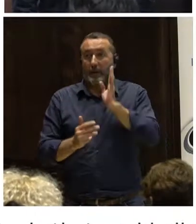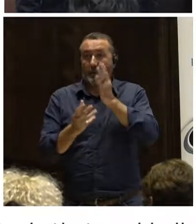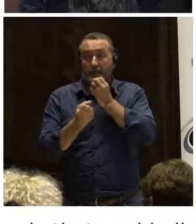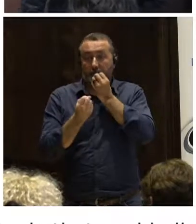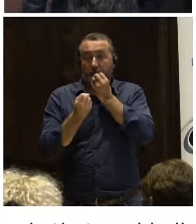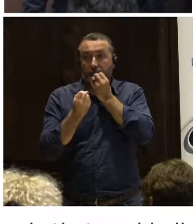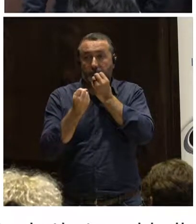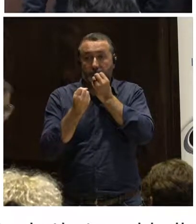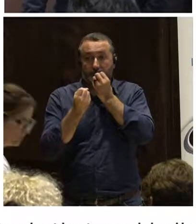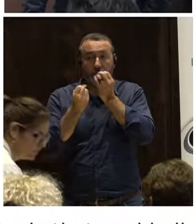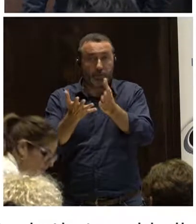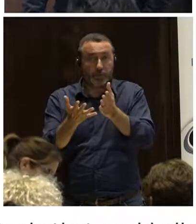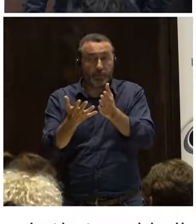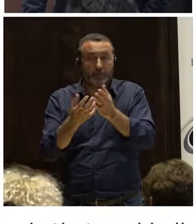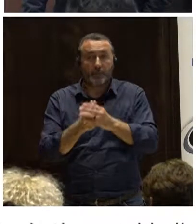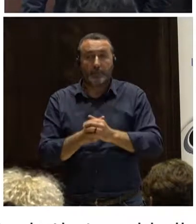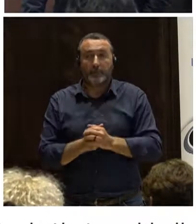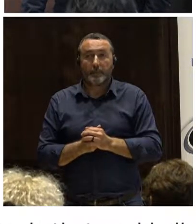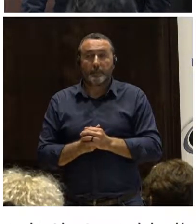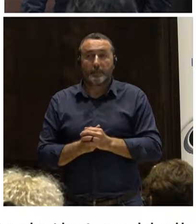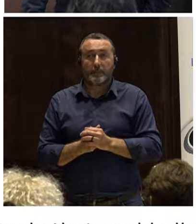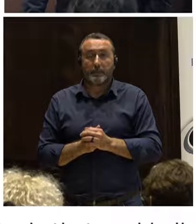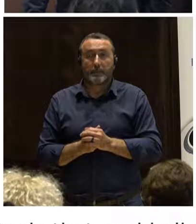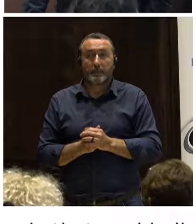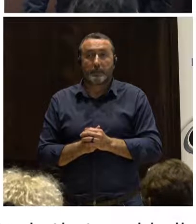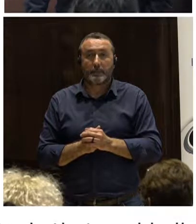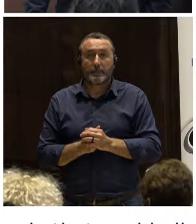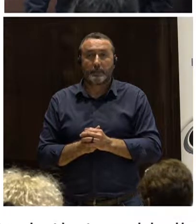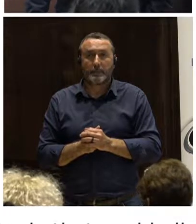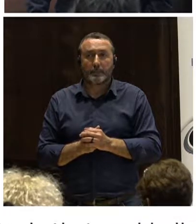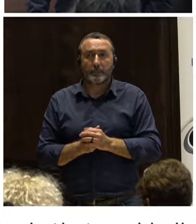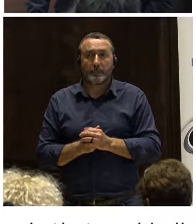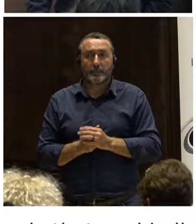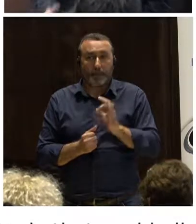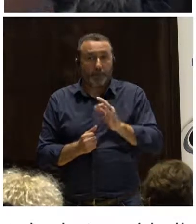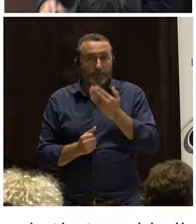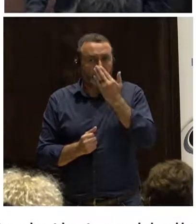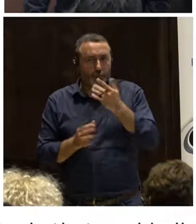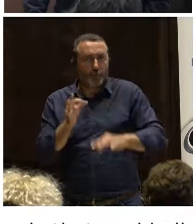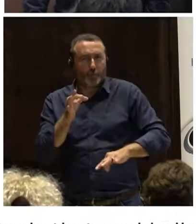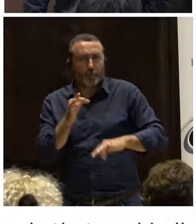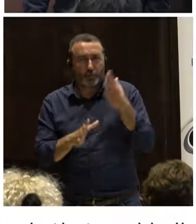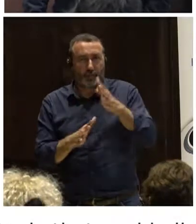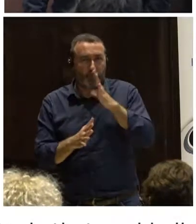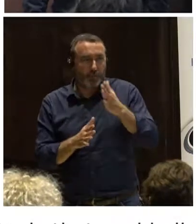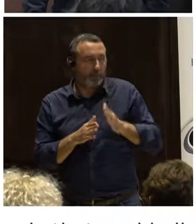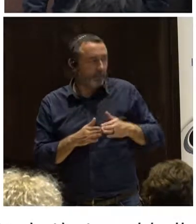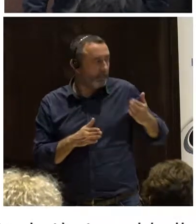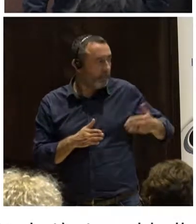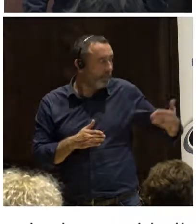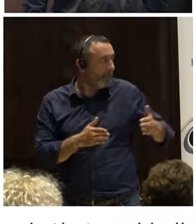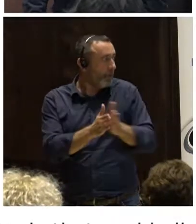very lucky having here in this table, alphabetically,